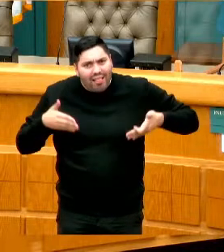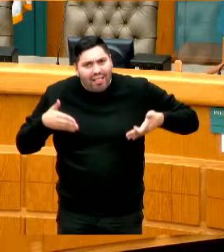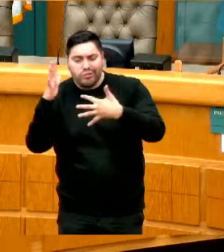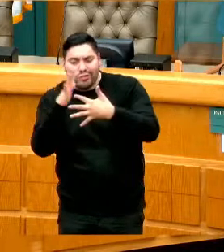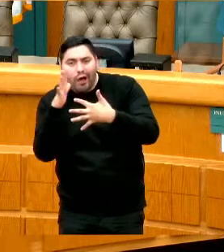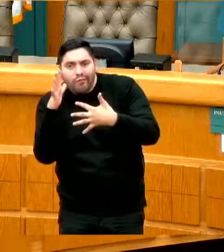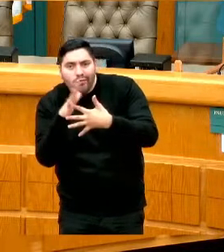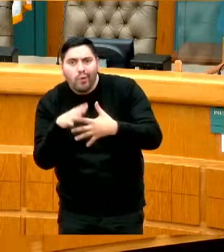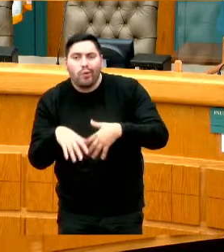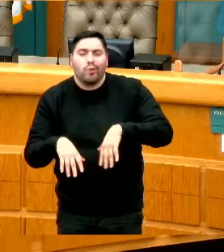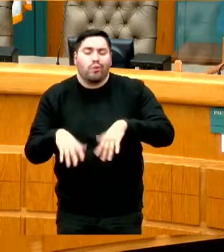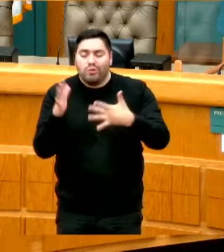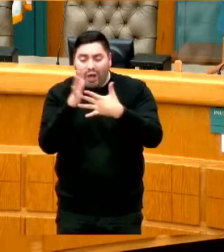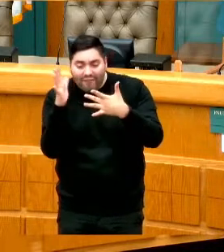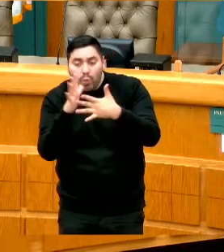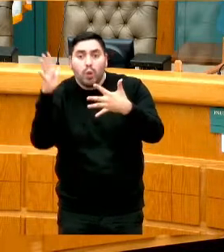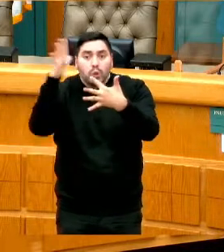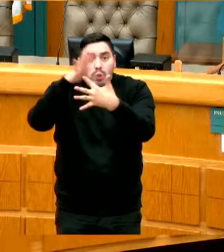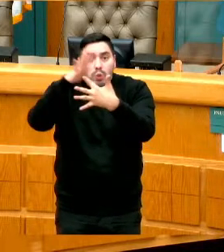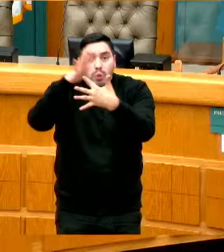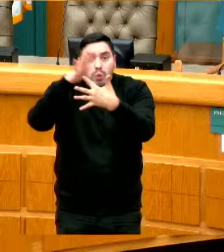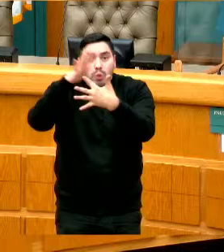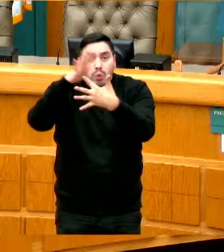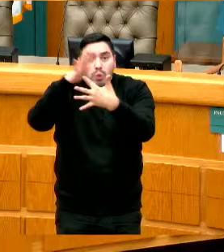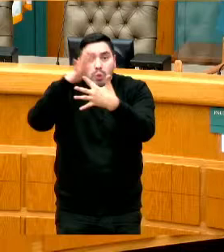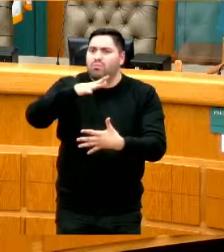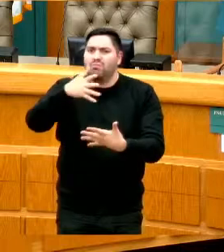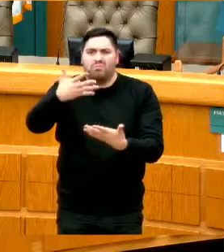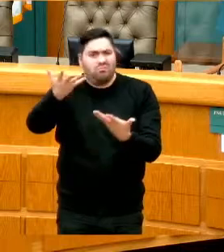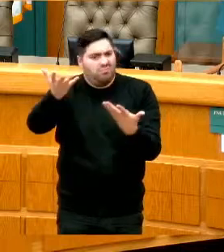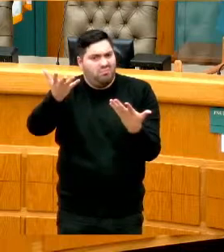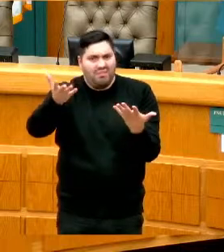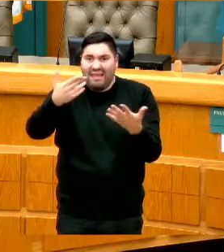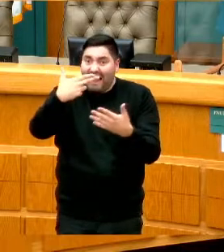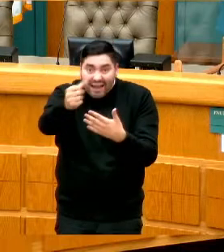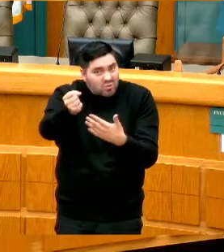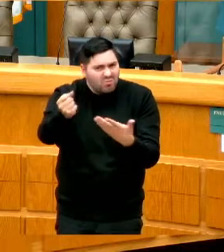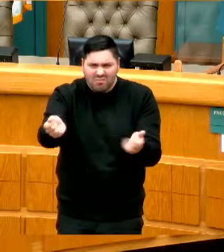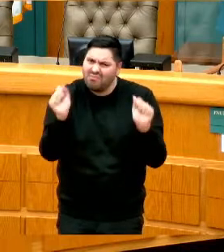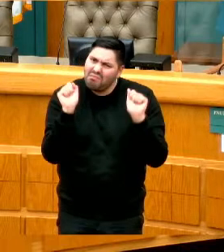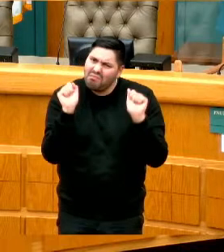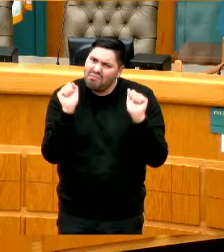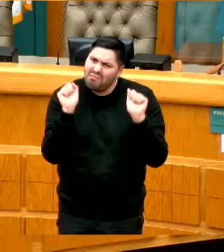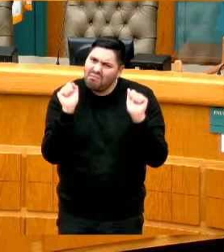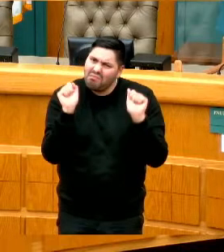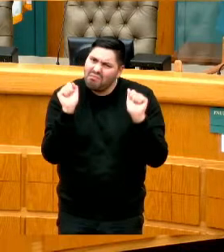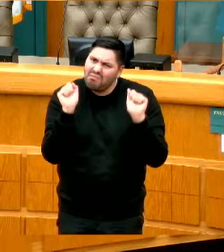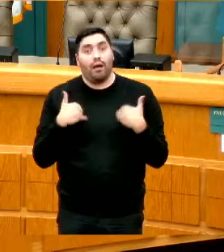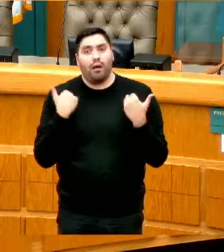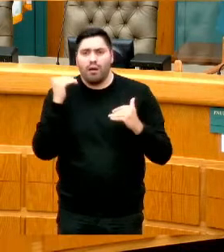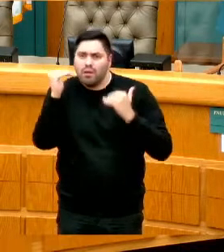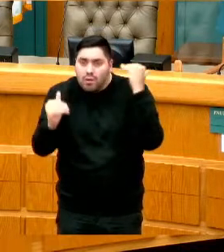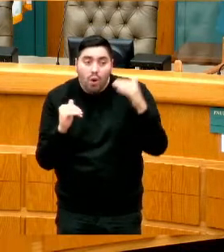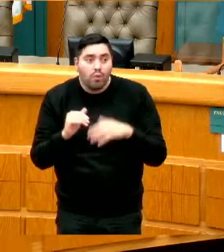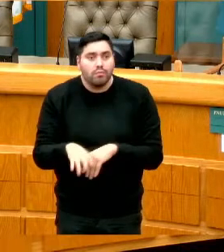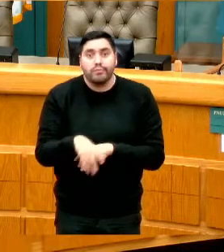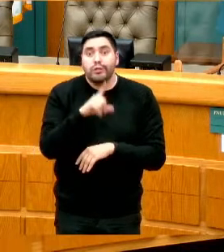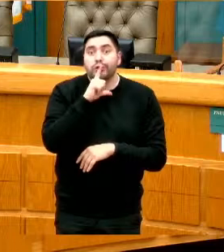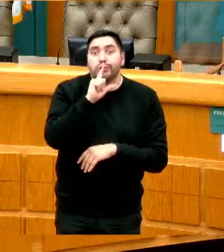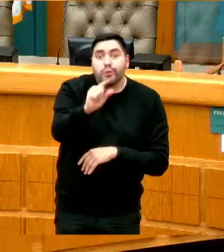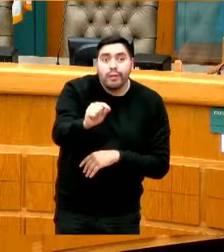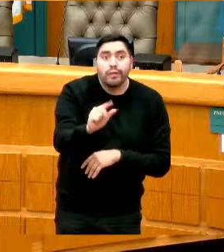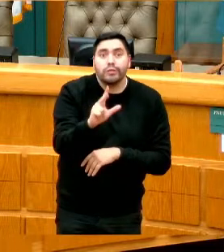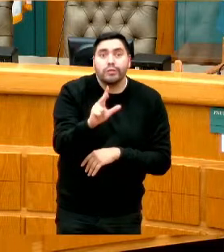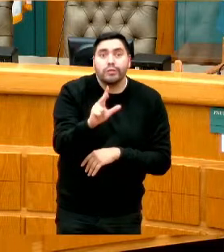and up, or juniors in high school, seniors in high school, and of course, all of our young adults in their 20s, in their 30s,